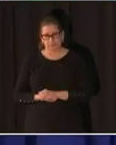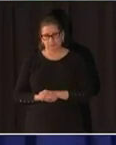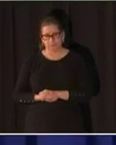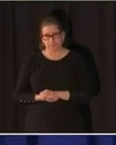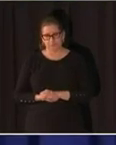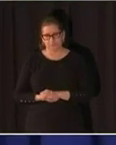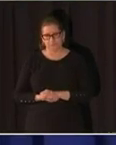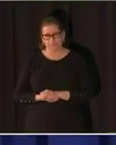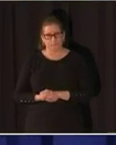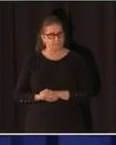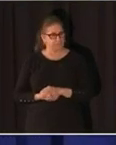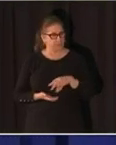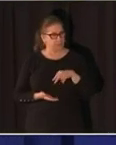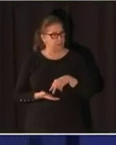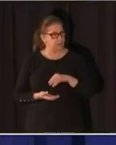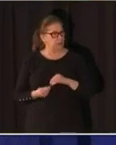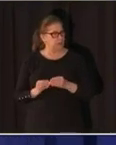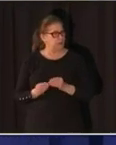it's listed there.